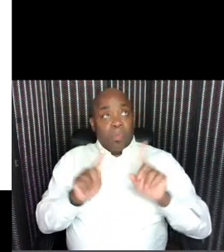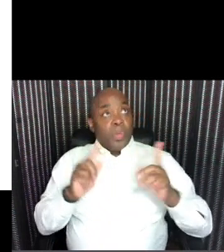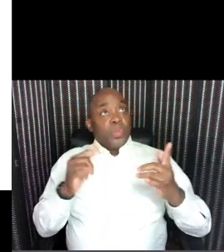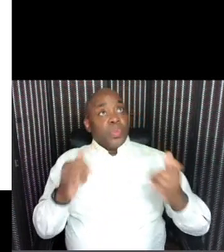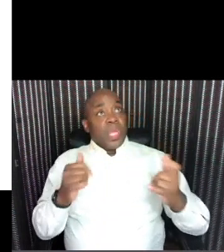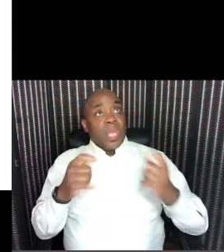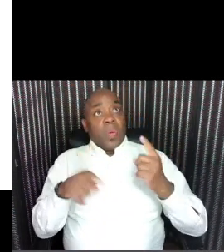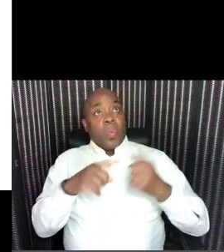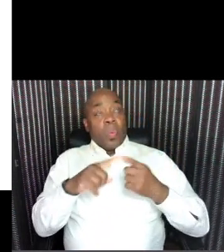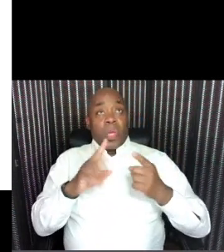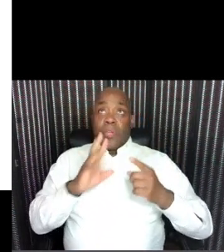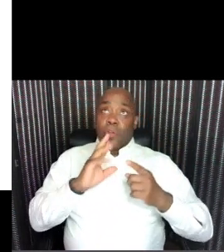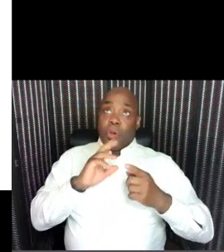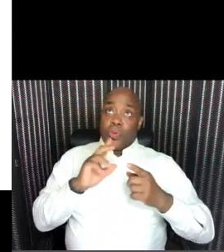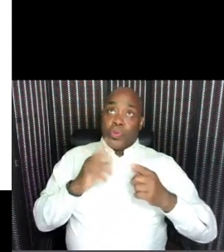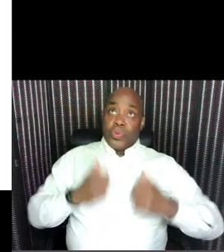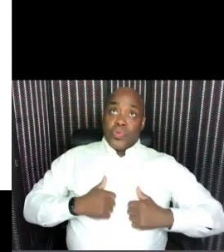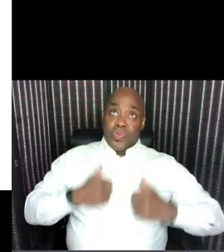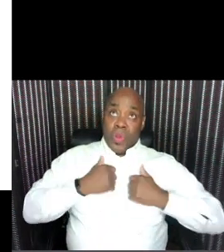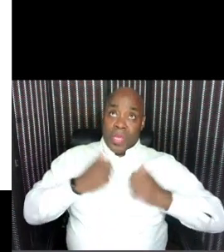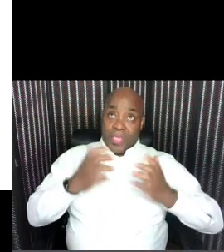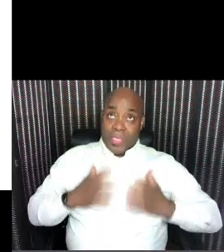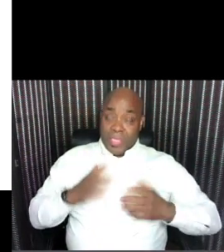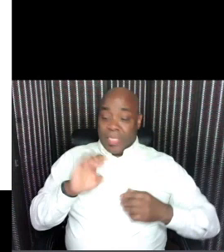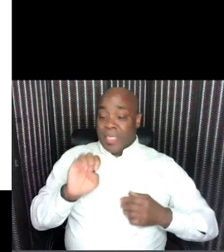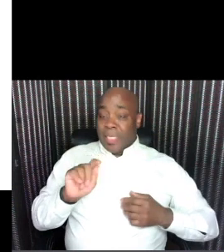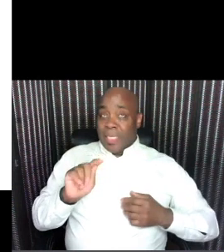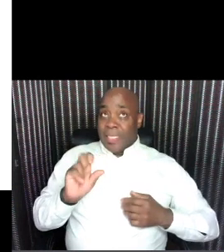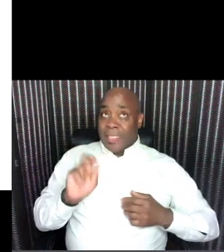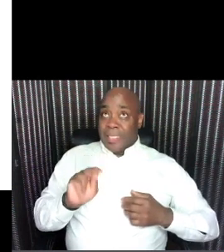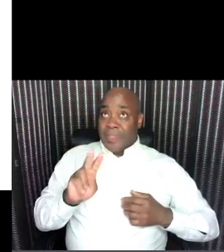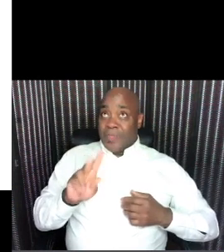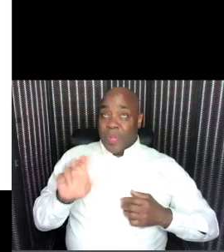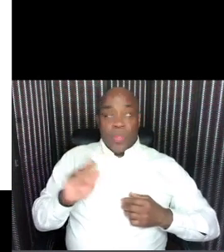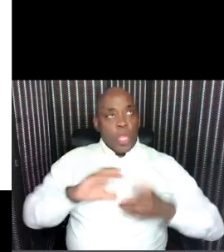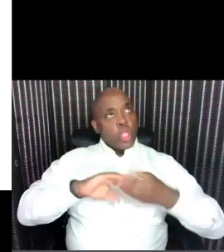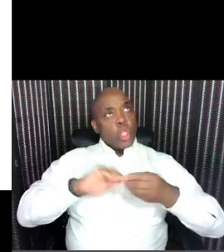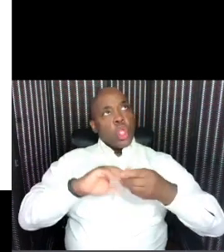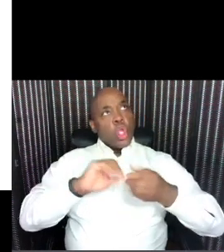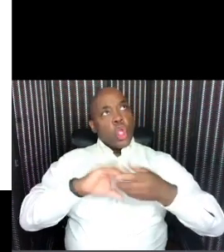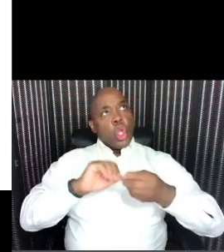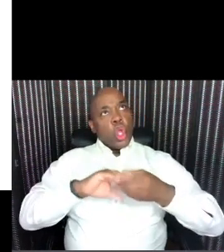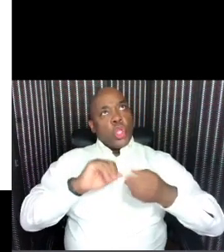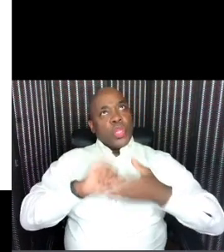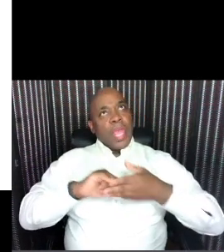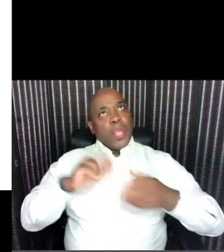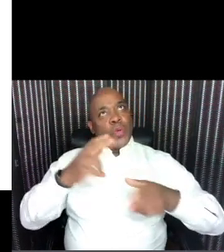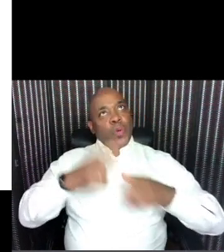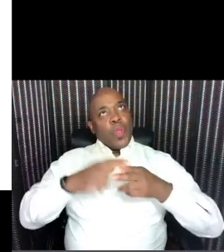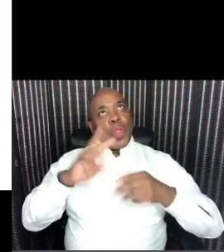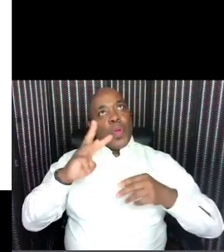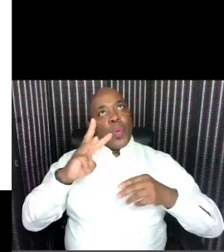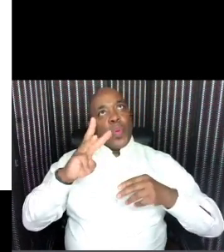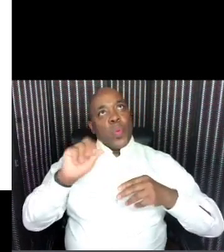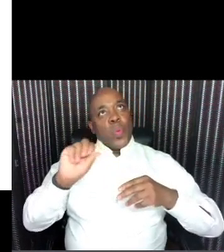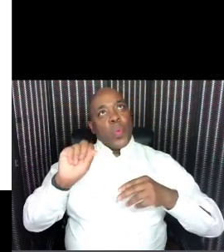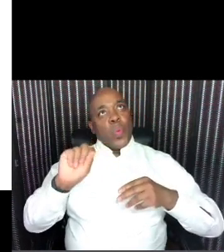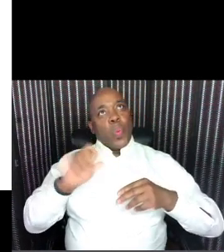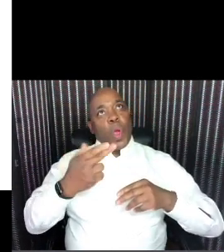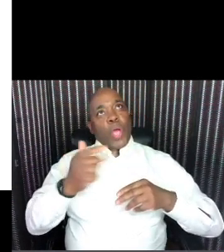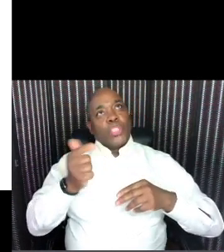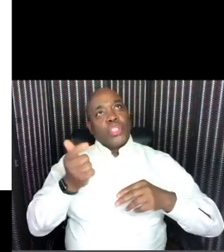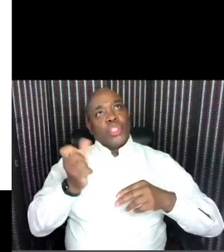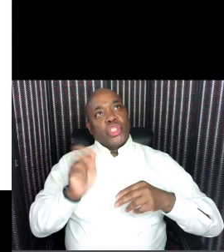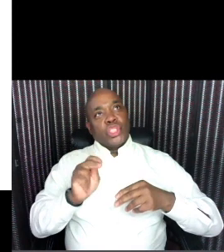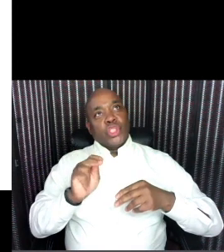residents in Eatonville, they will talk about themselves and Eatonville being a Washingtonian town, that they are part of a Washingtonian